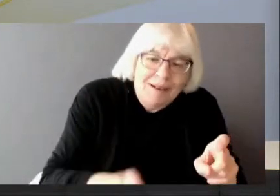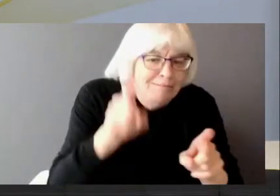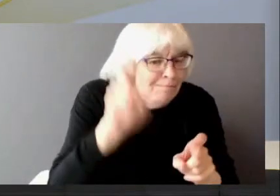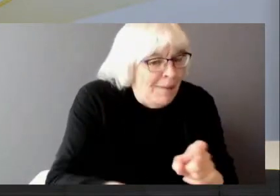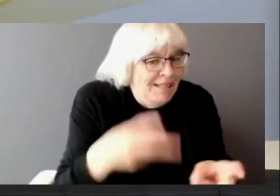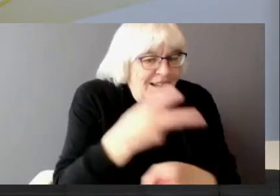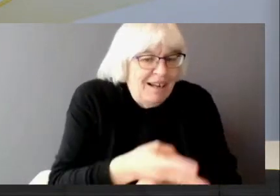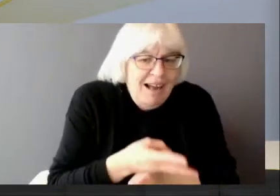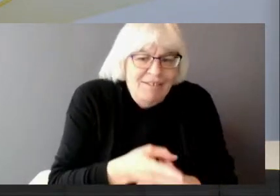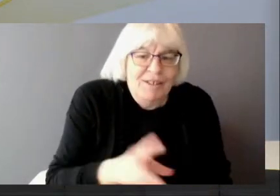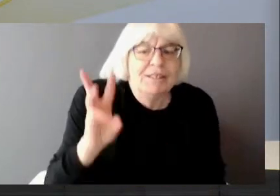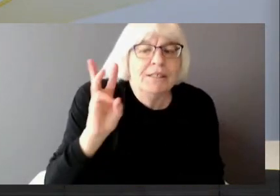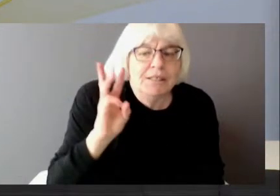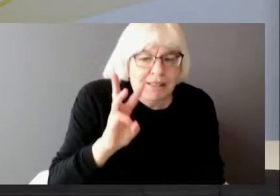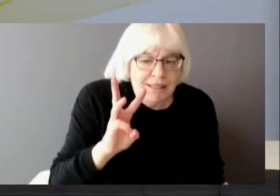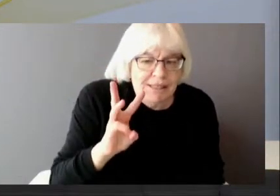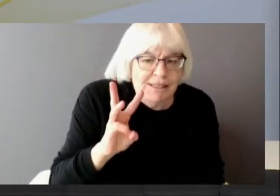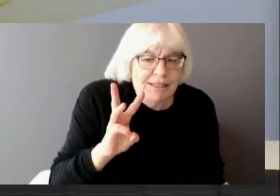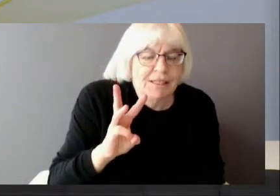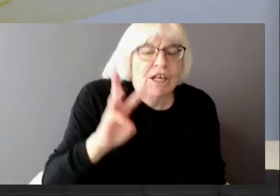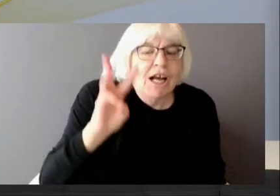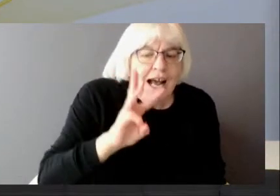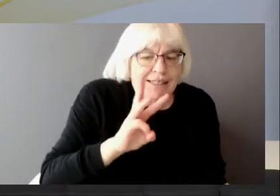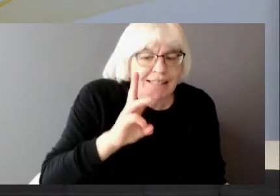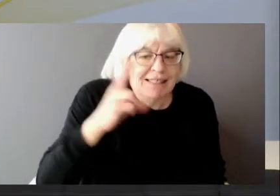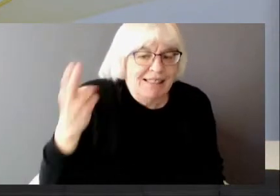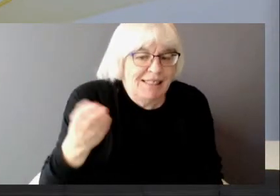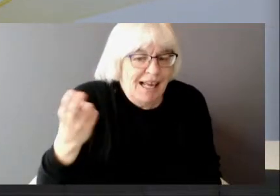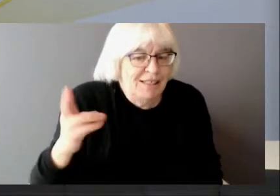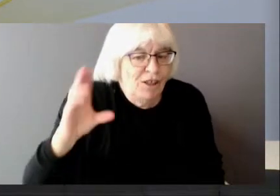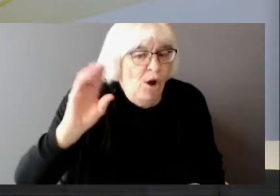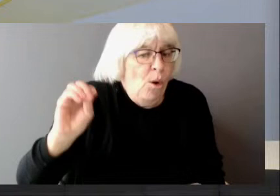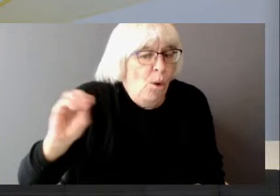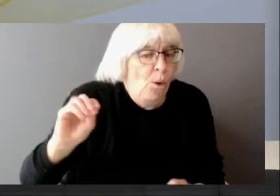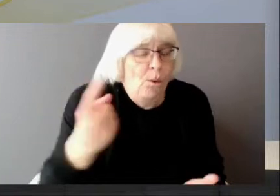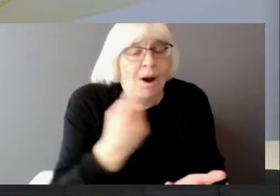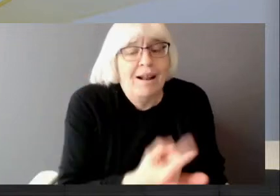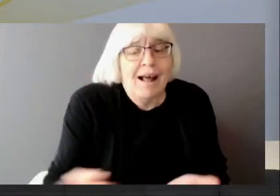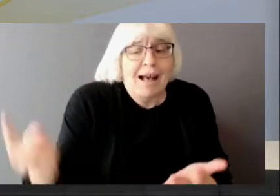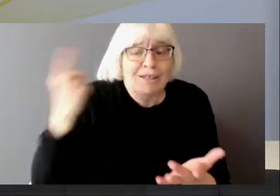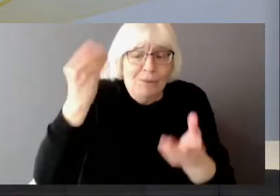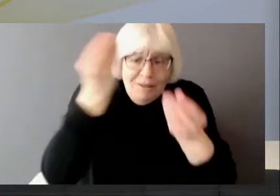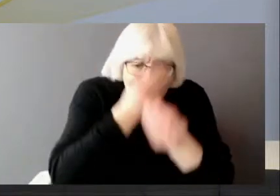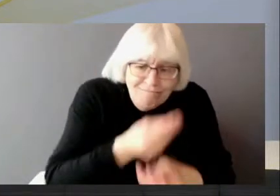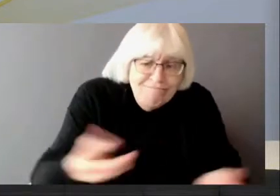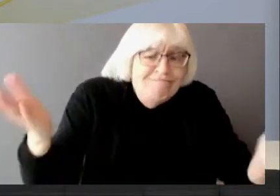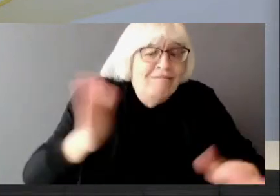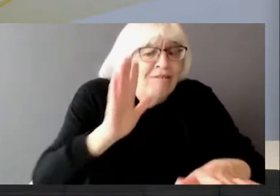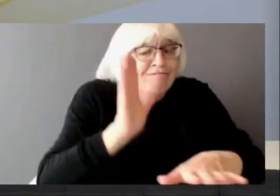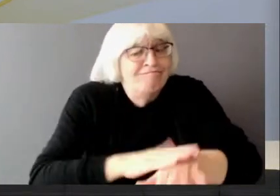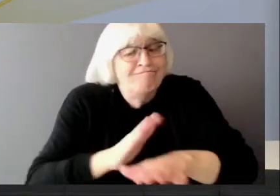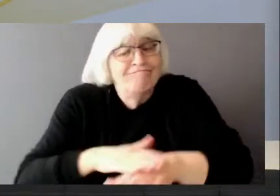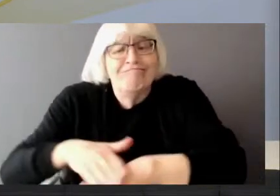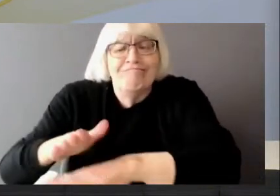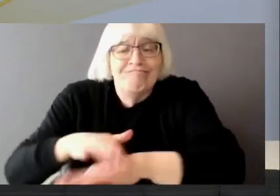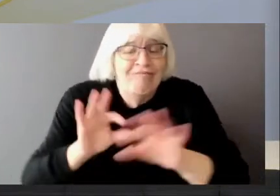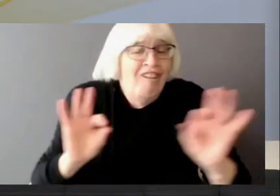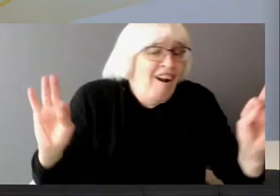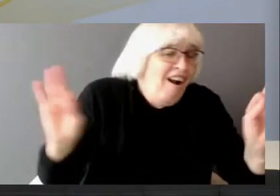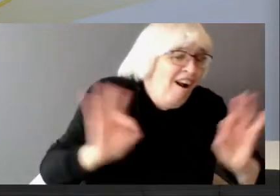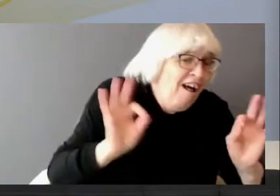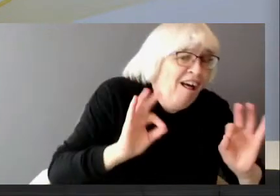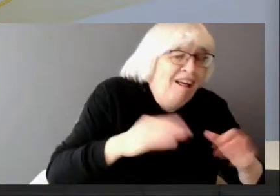complacency is as dangerous as the virus itself. It is normal for variants to emerge as viruses continually evolve